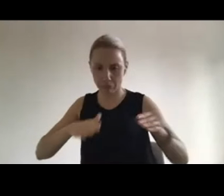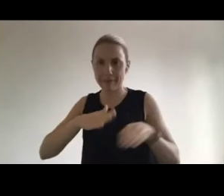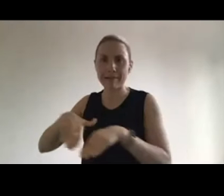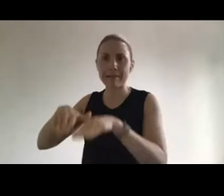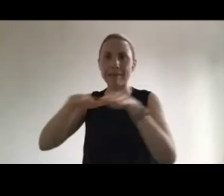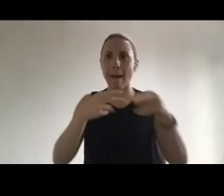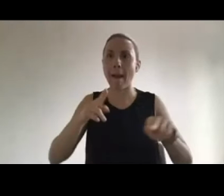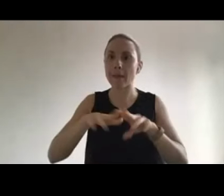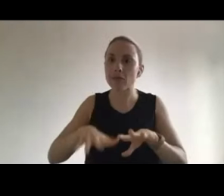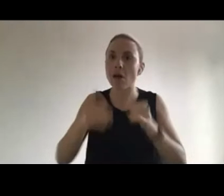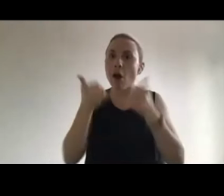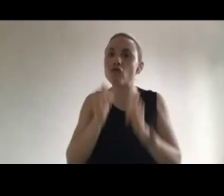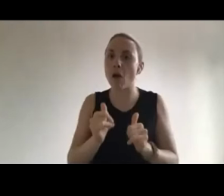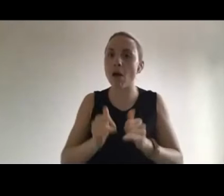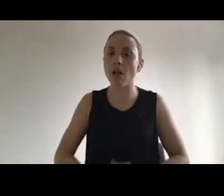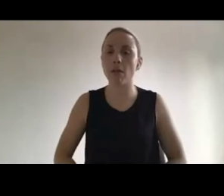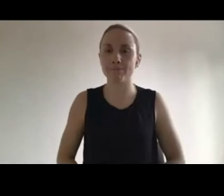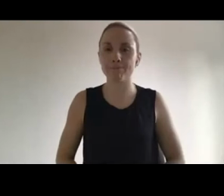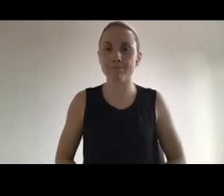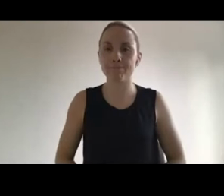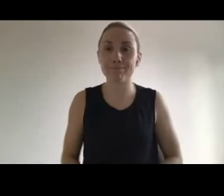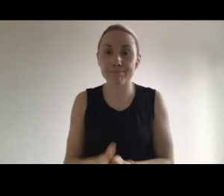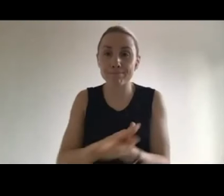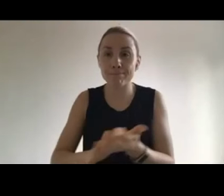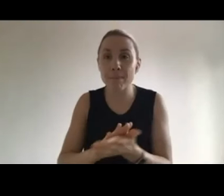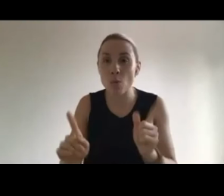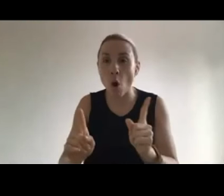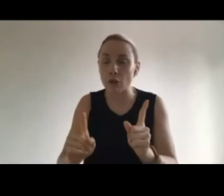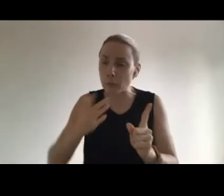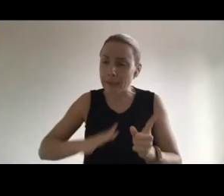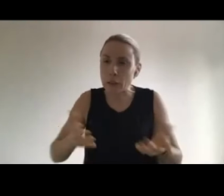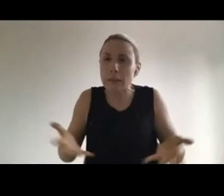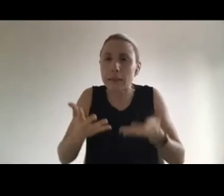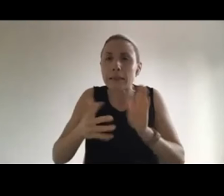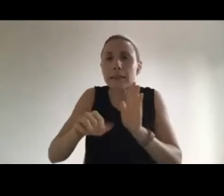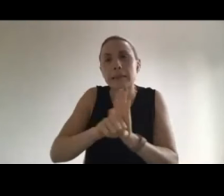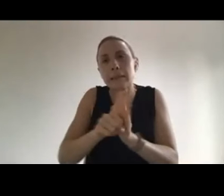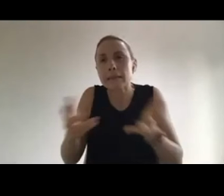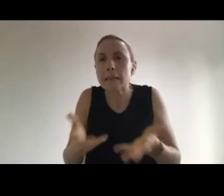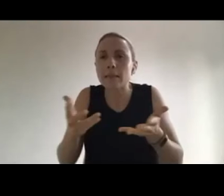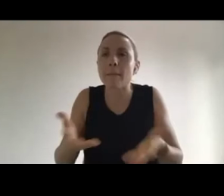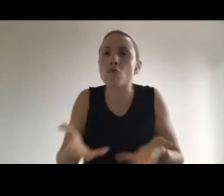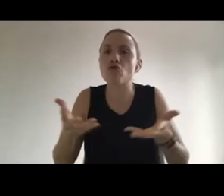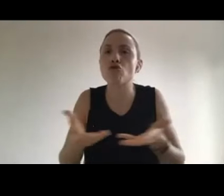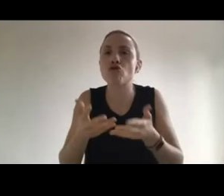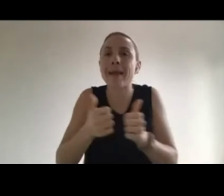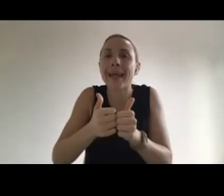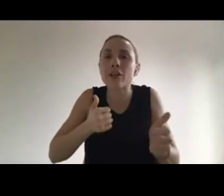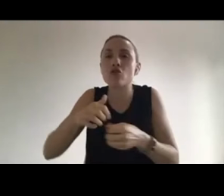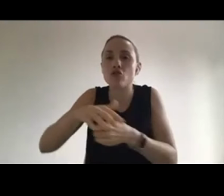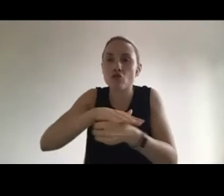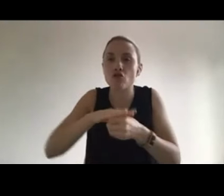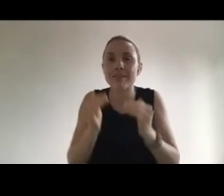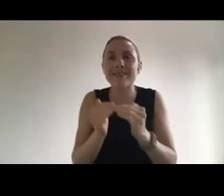So again, there is an urgent need for an industry standard and also an urgent need for education of the hearing